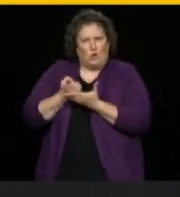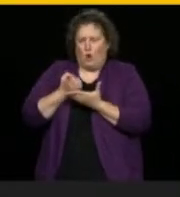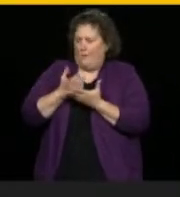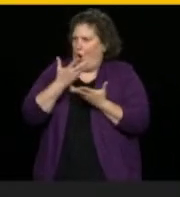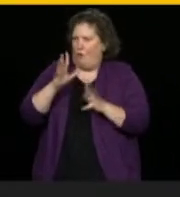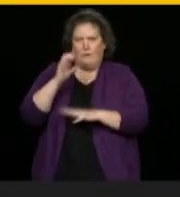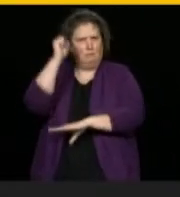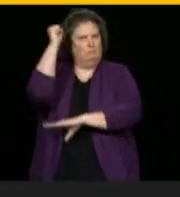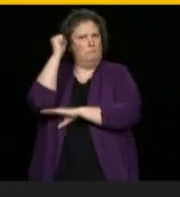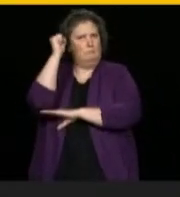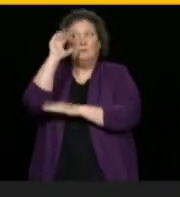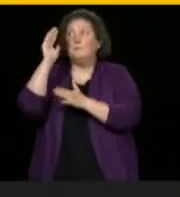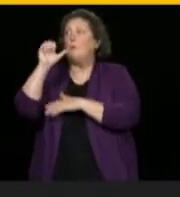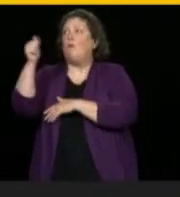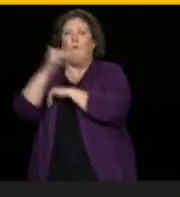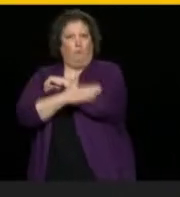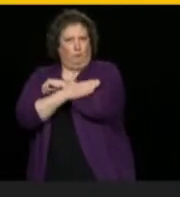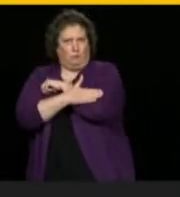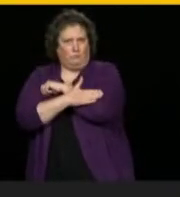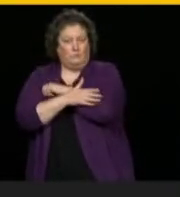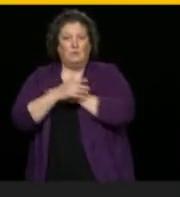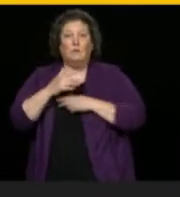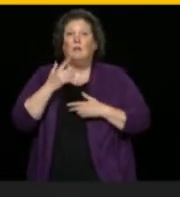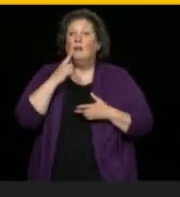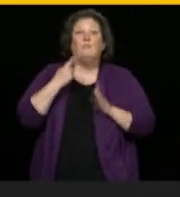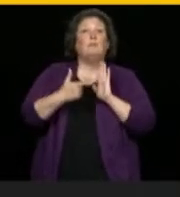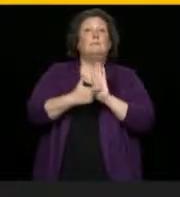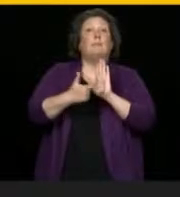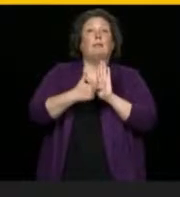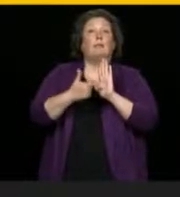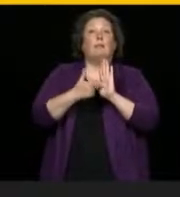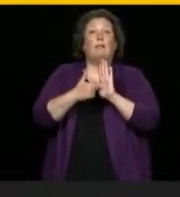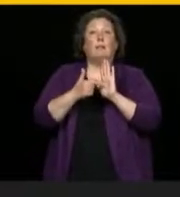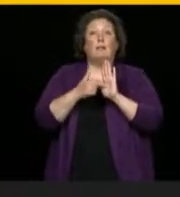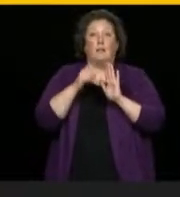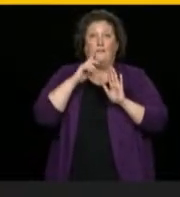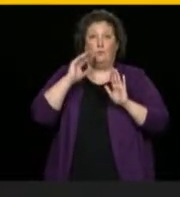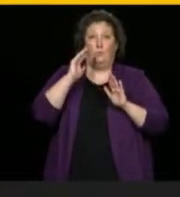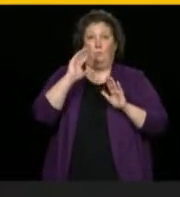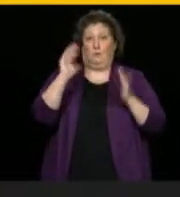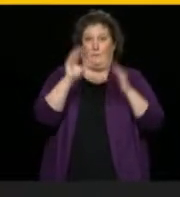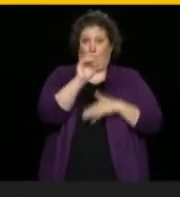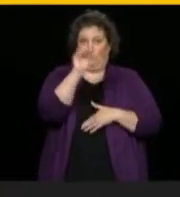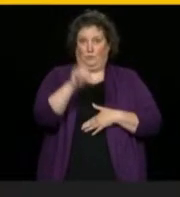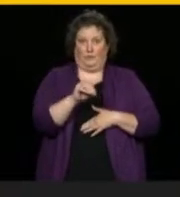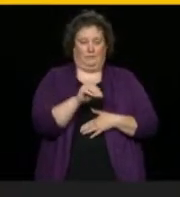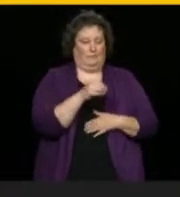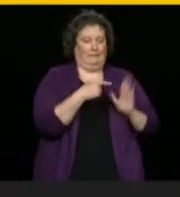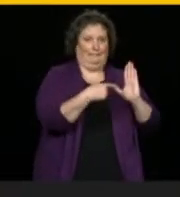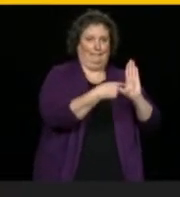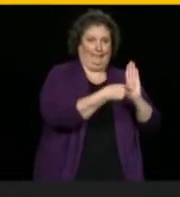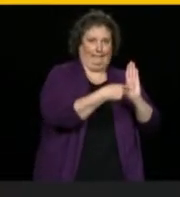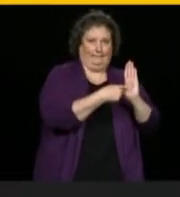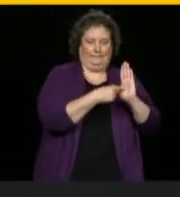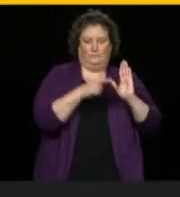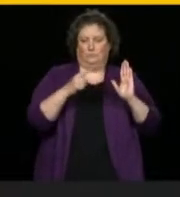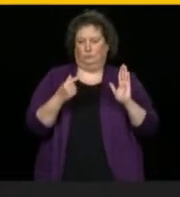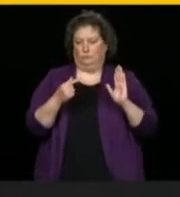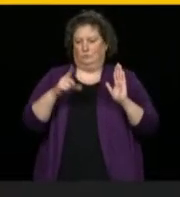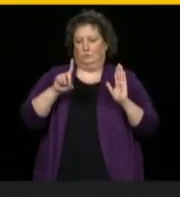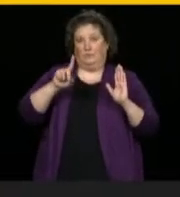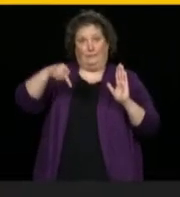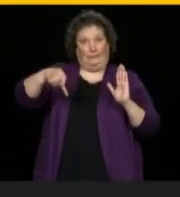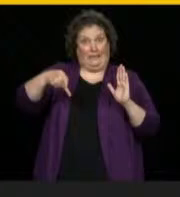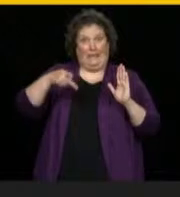tous les lowest pays du G7 debt et to on a pu GDP donc ratio of all investir, G7 countries, sans avoir and so trop we were d'impact able sur to